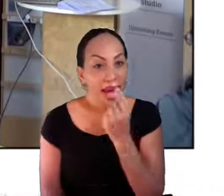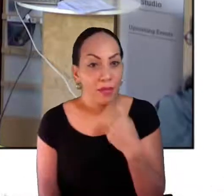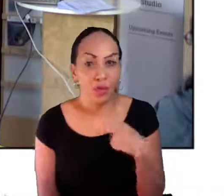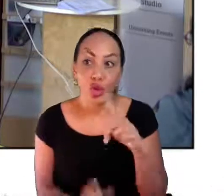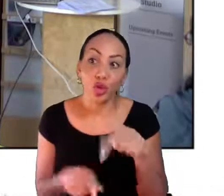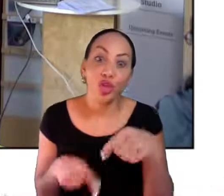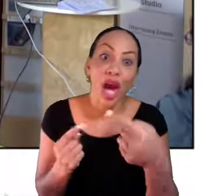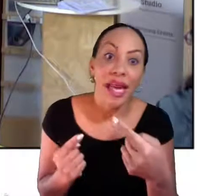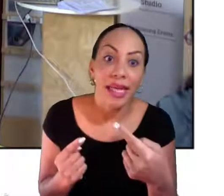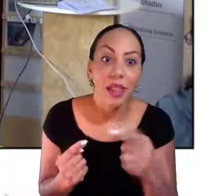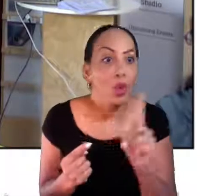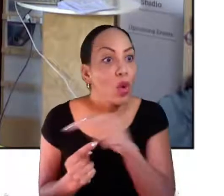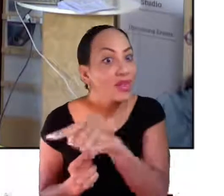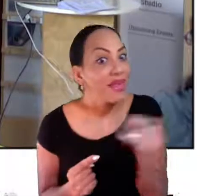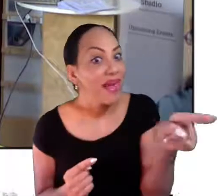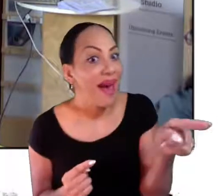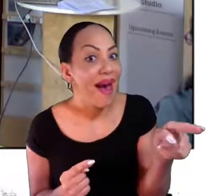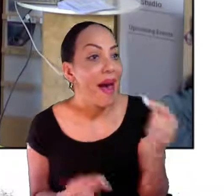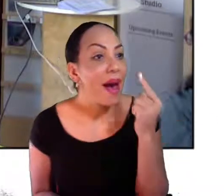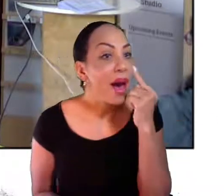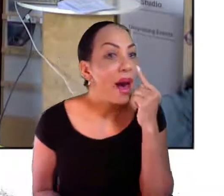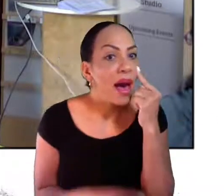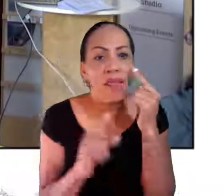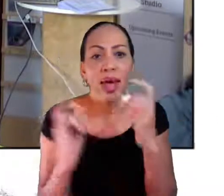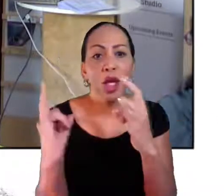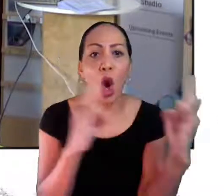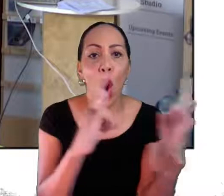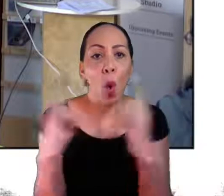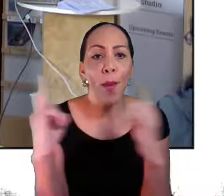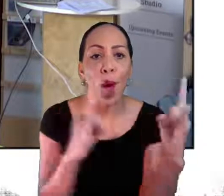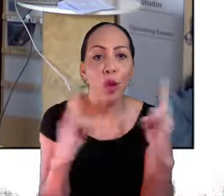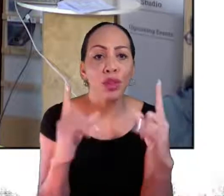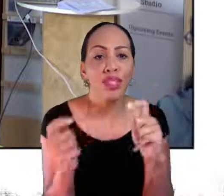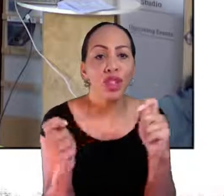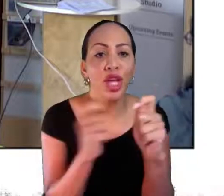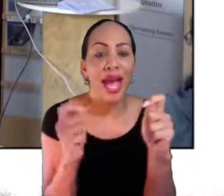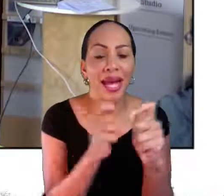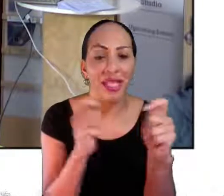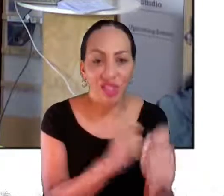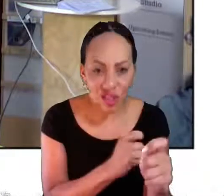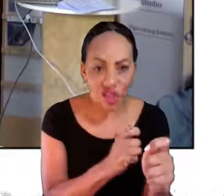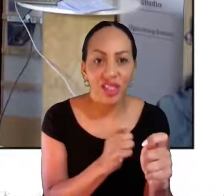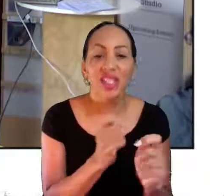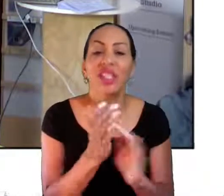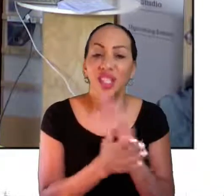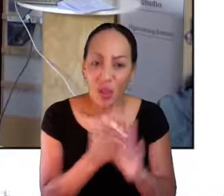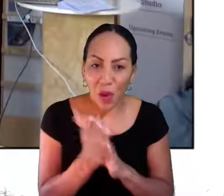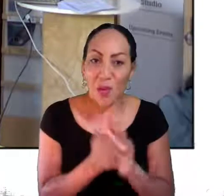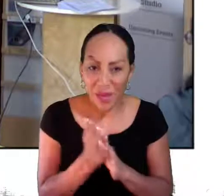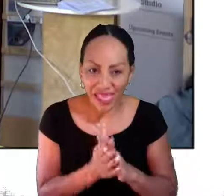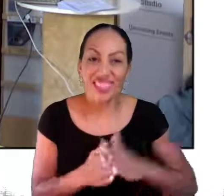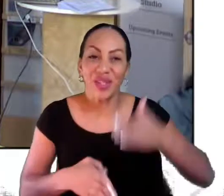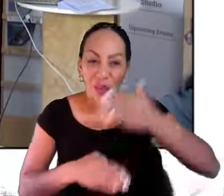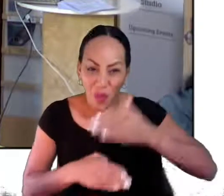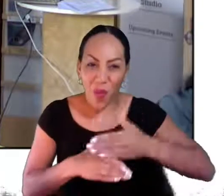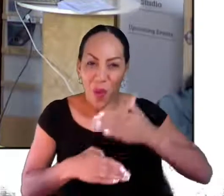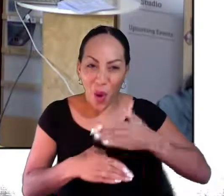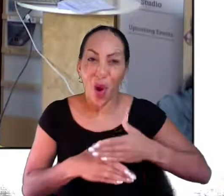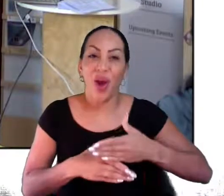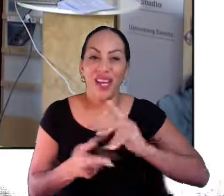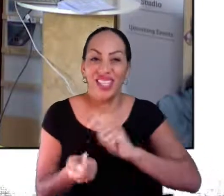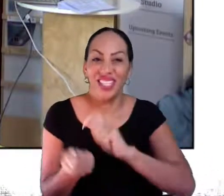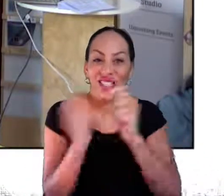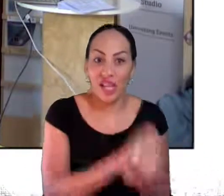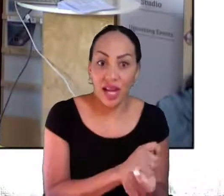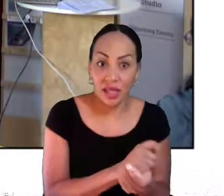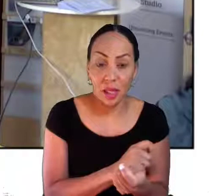then the stakes changed and what people's emphasis was changed. So that will keep changing again. So what feels radical today won't feel radical tomorrow. And